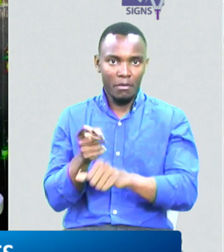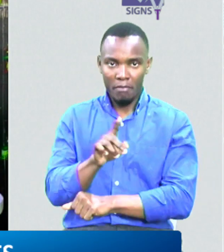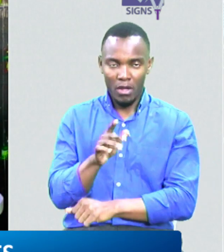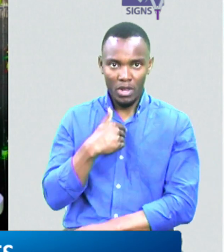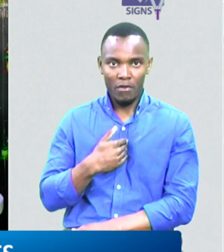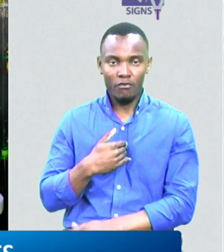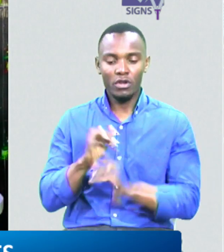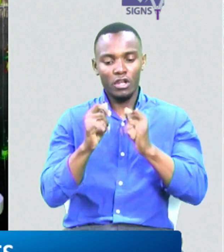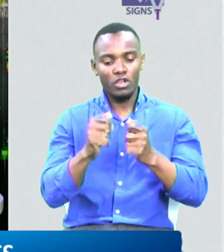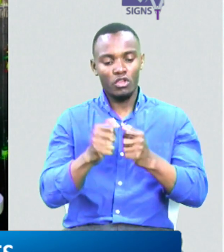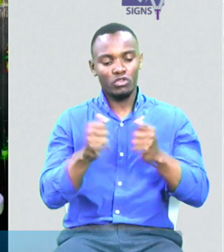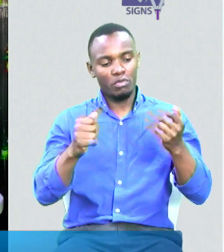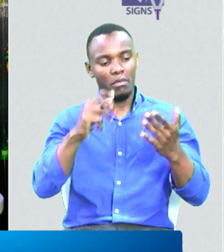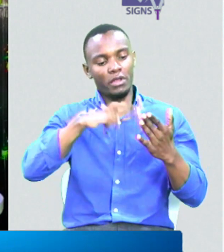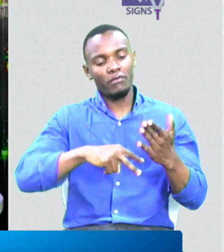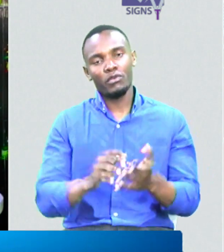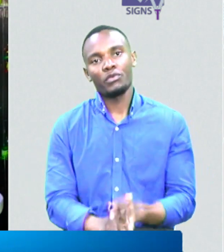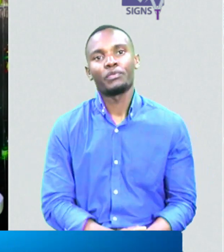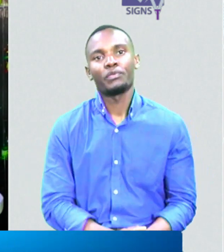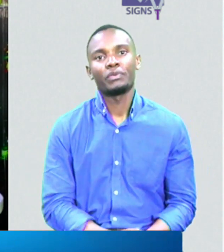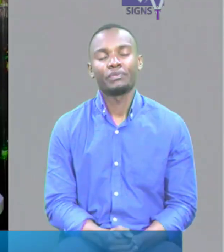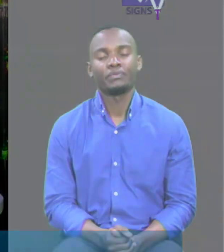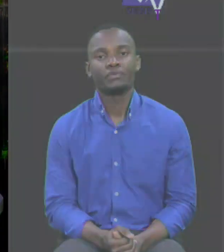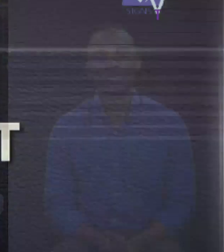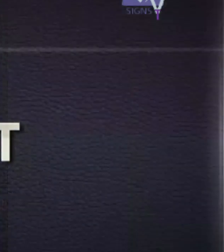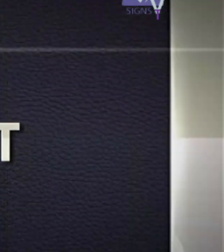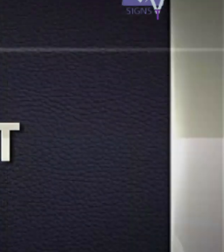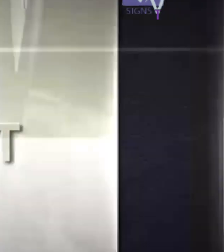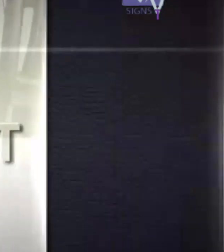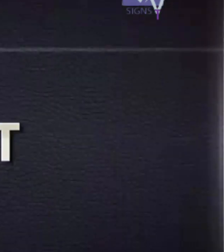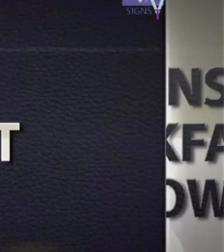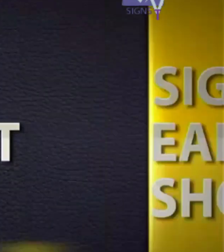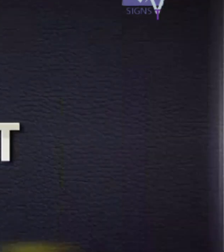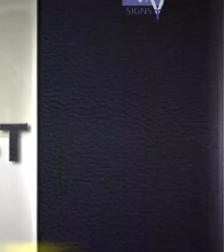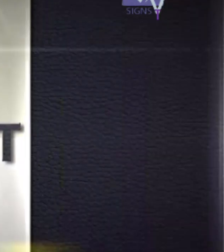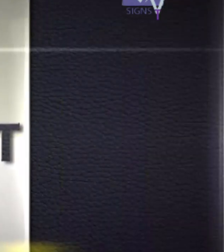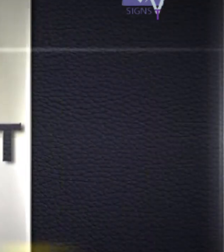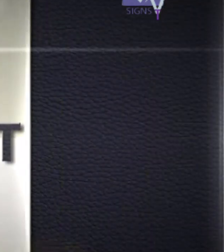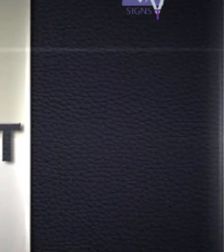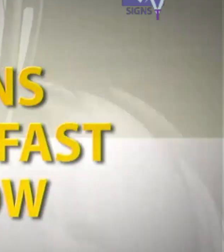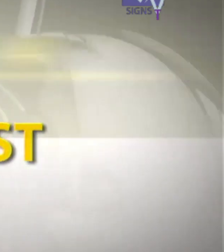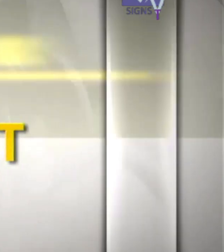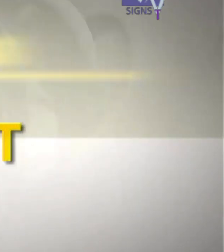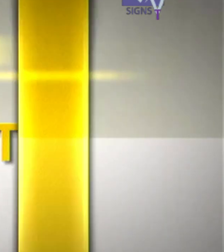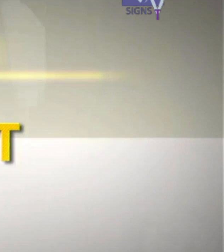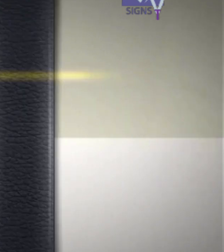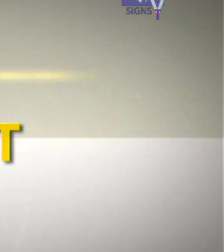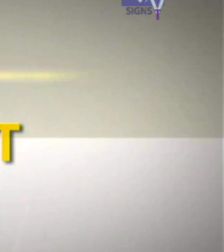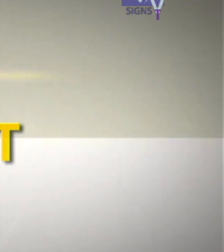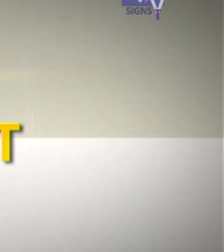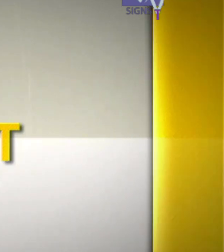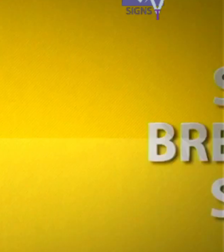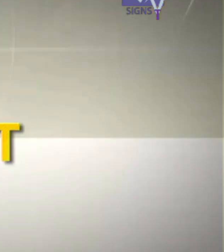without their name, their age, their country, no other information, none whatsoever. As rapidly as artificial intelligence